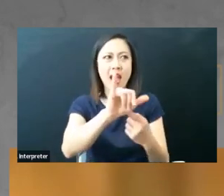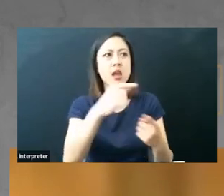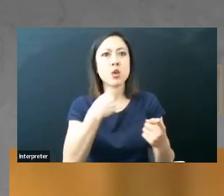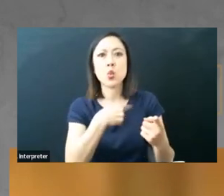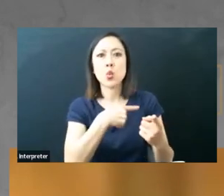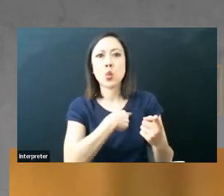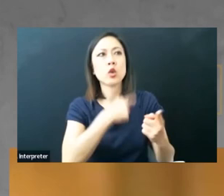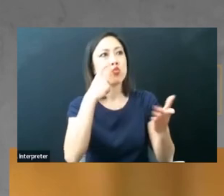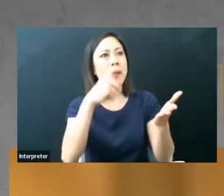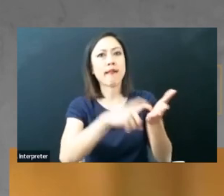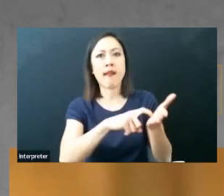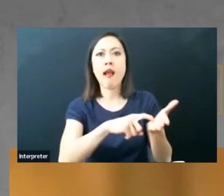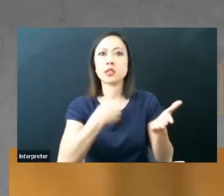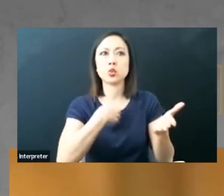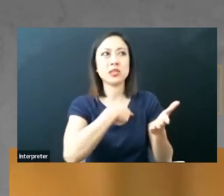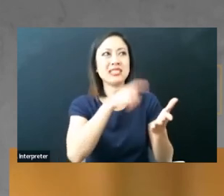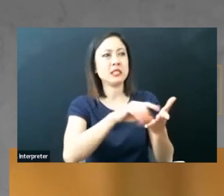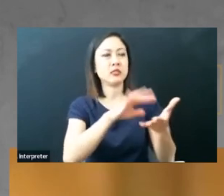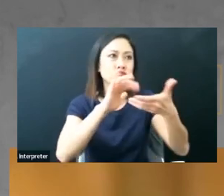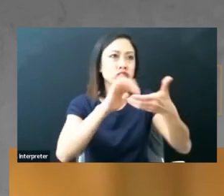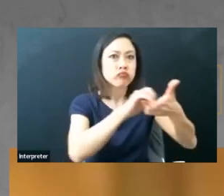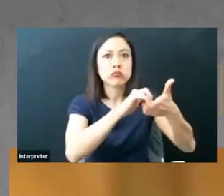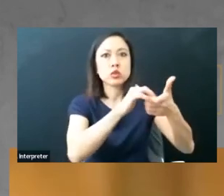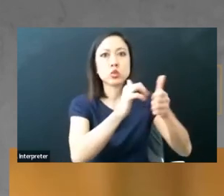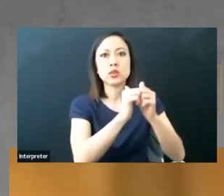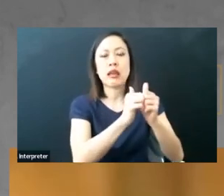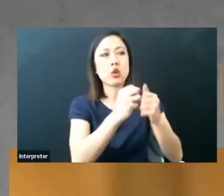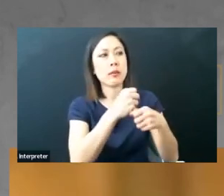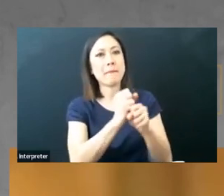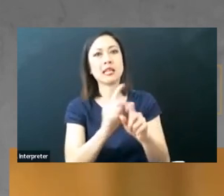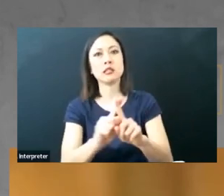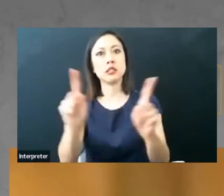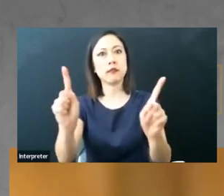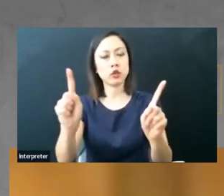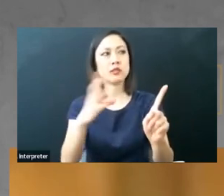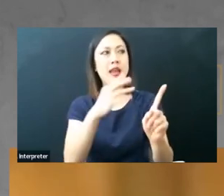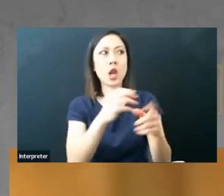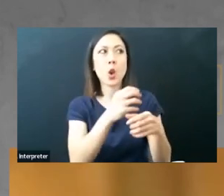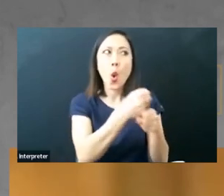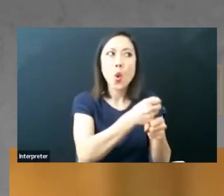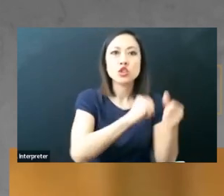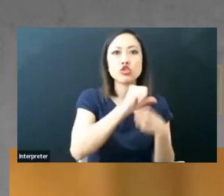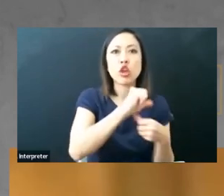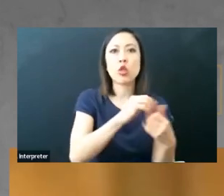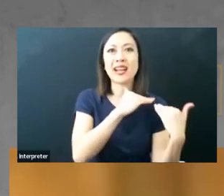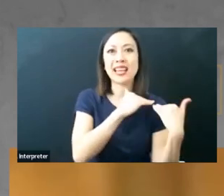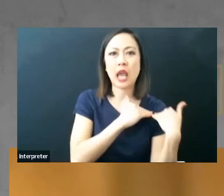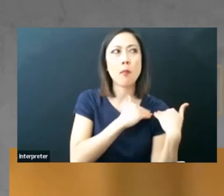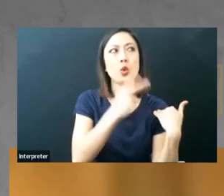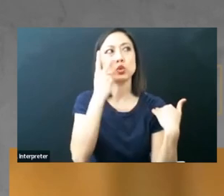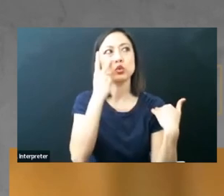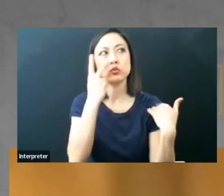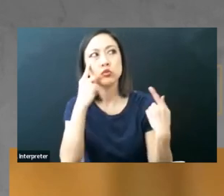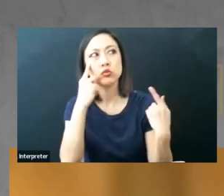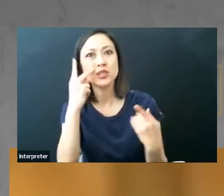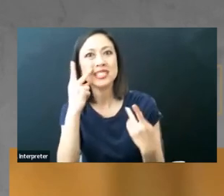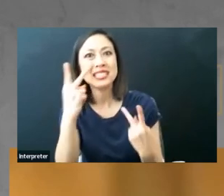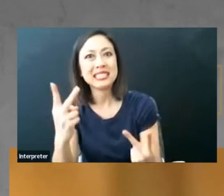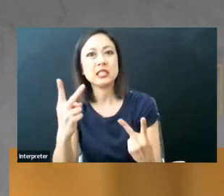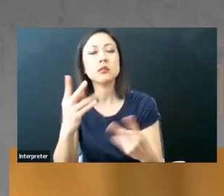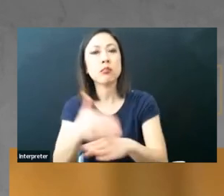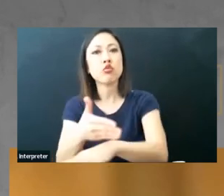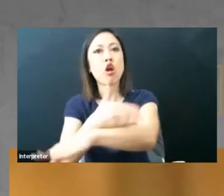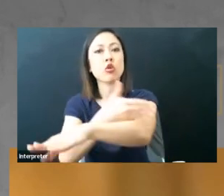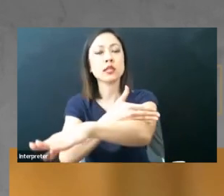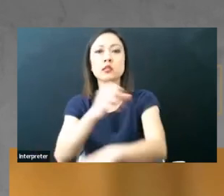senior levels, we're holding ourselves accountable to see progress along the way. And so, yes, I am